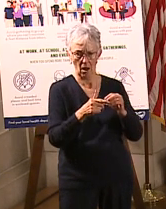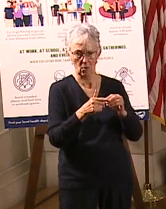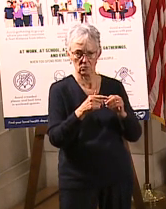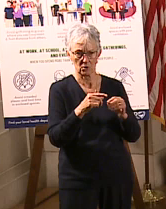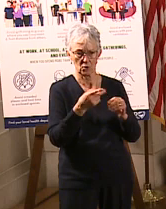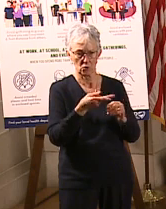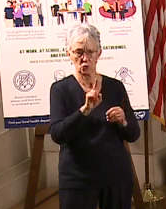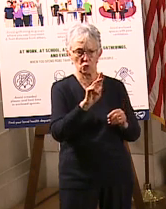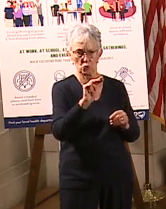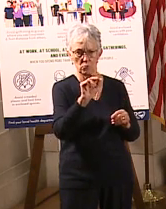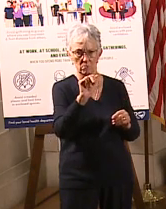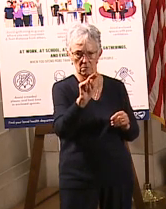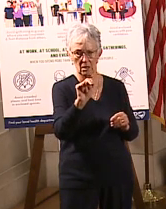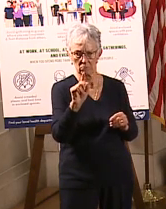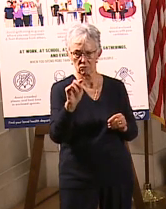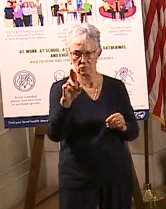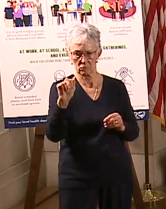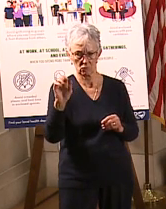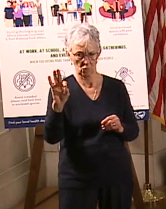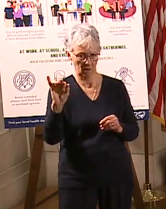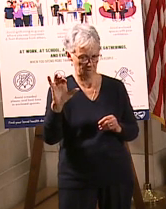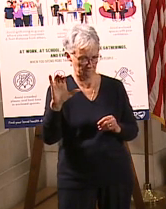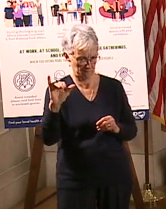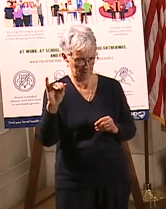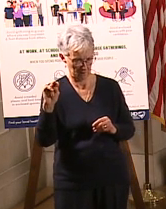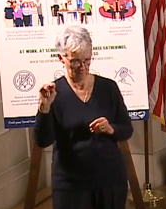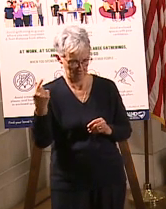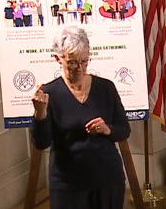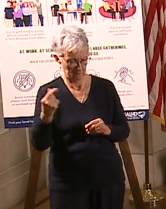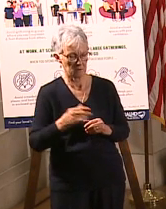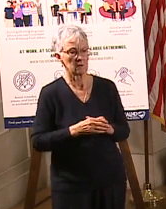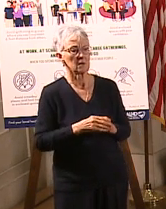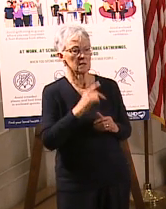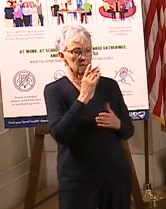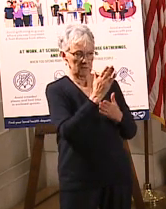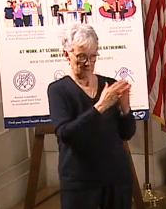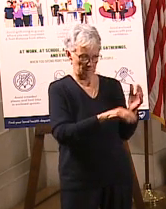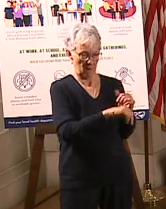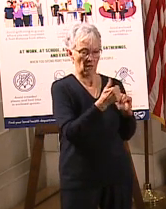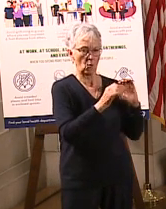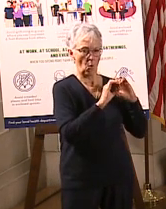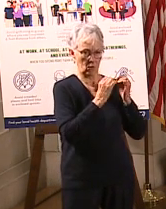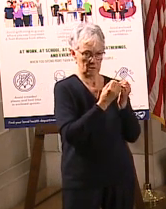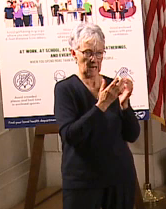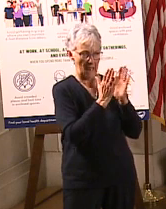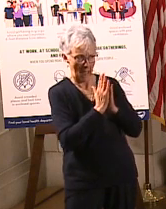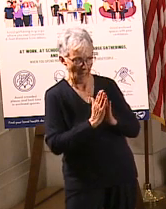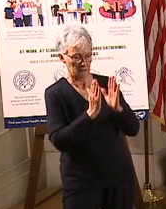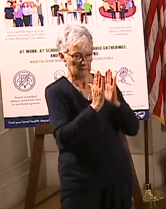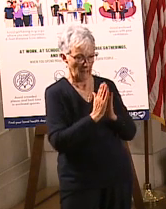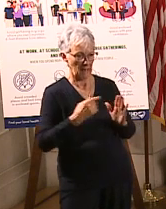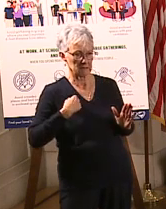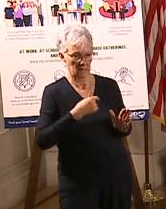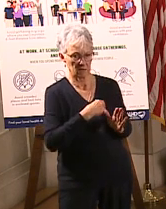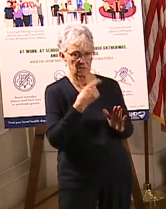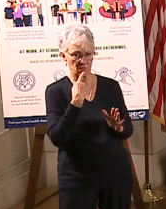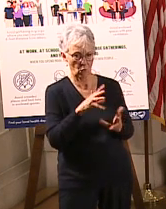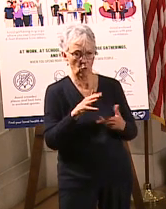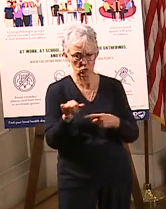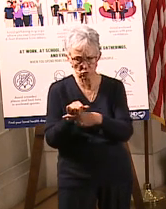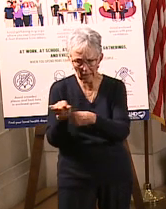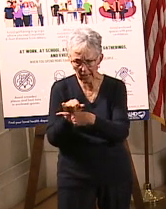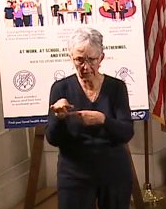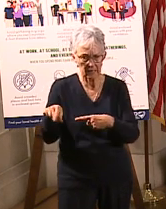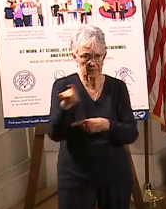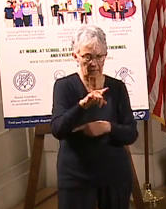led out by Glenn Parks and other organizations asking for training, but we've been doing, for 3 years, 4 years,